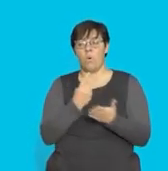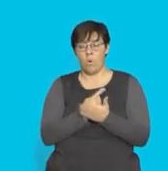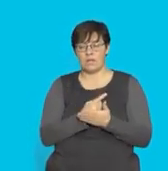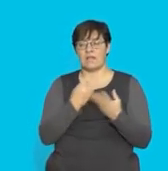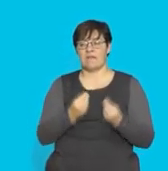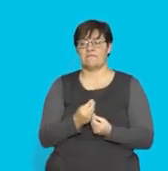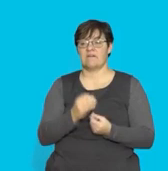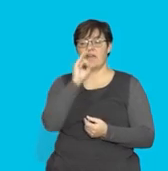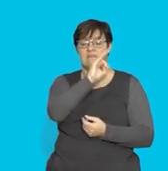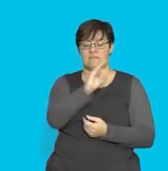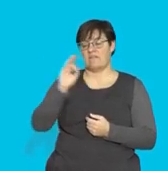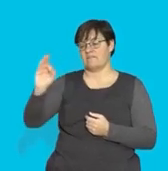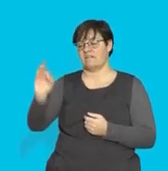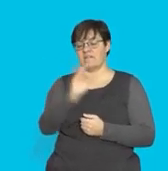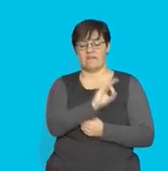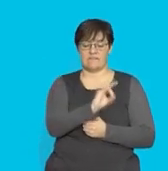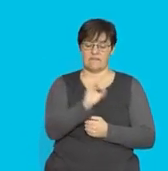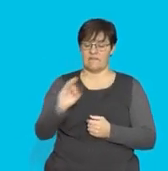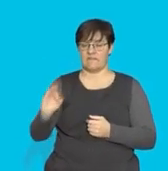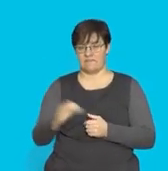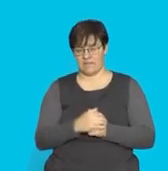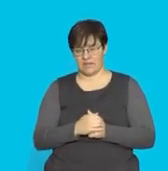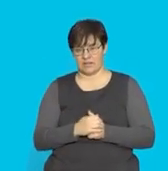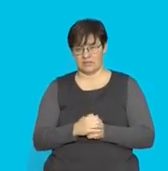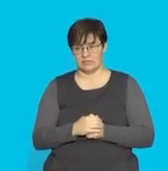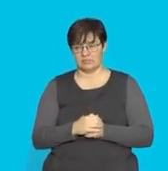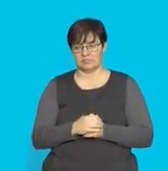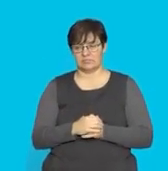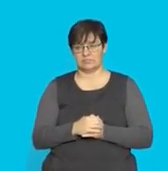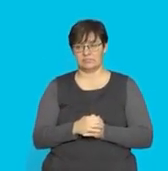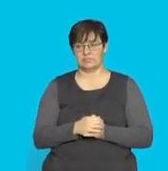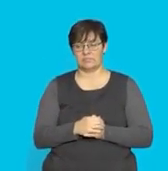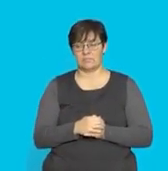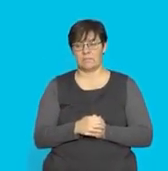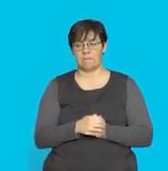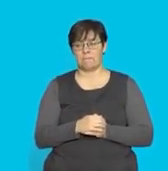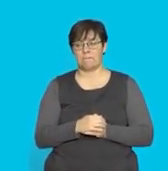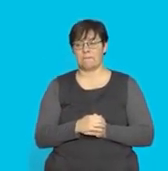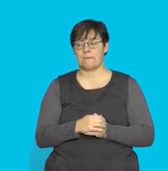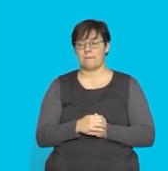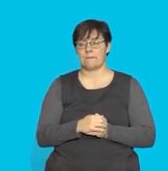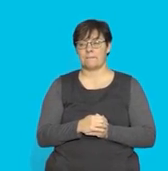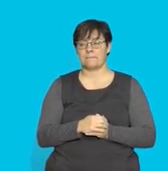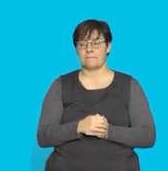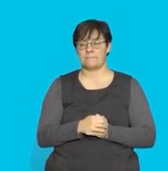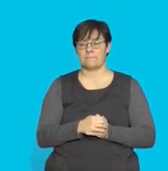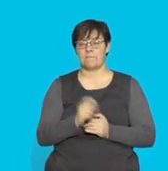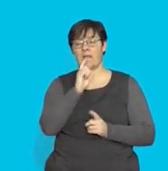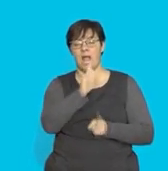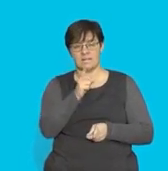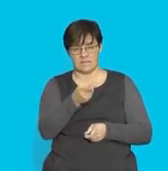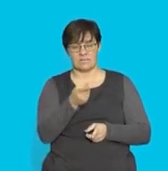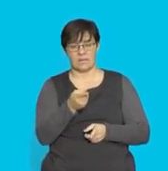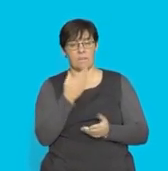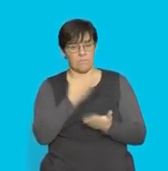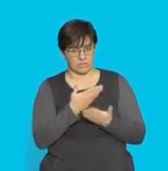will always be homozygous recessive, as I've indicated in this Punnett square. So